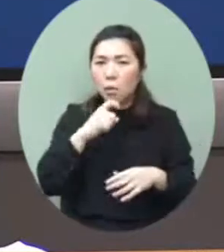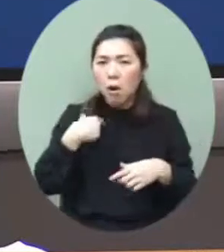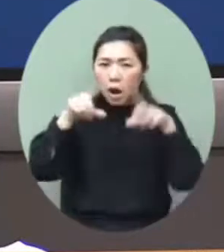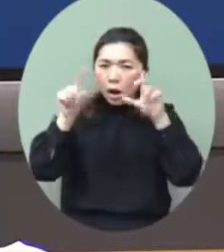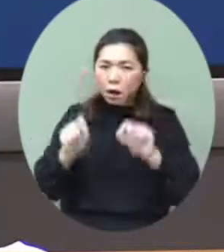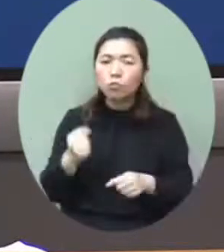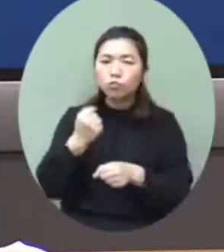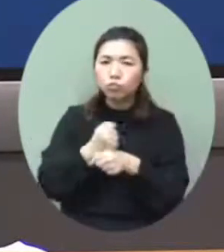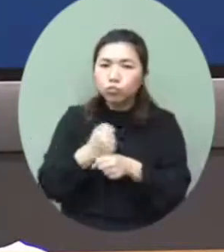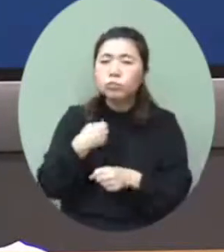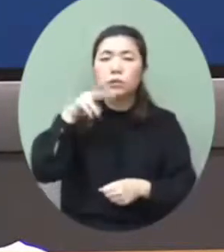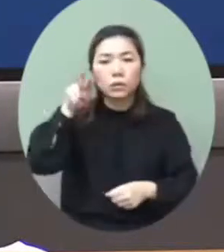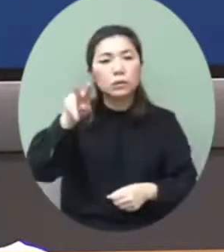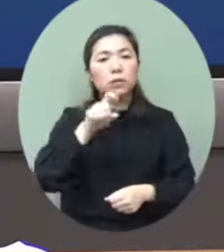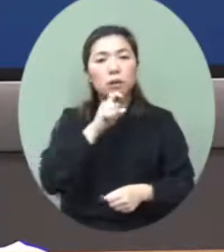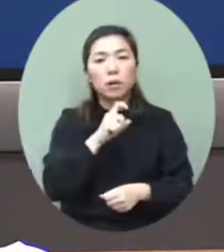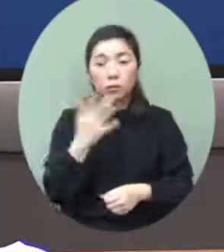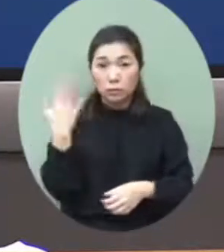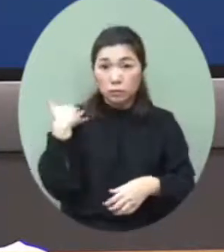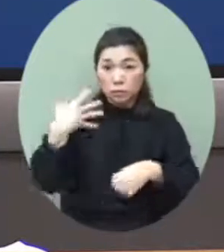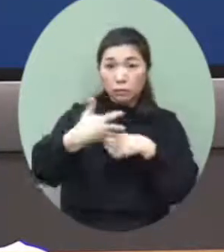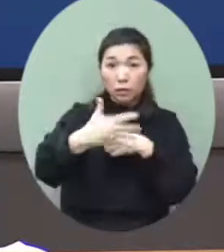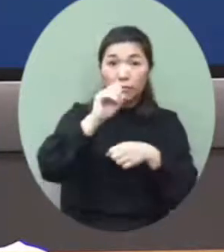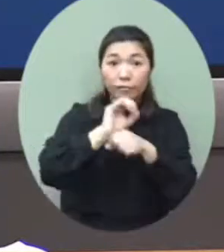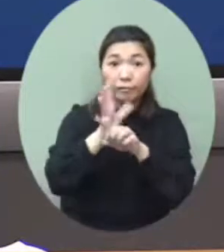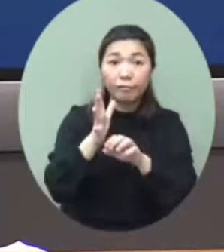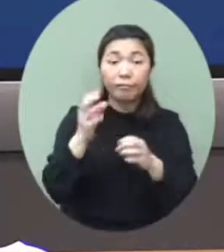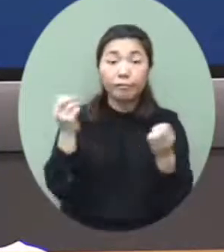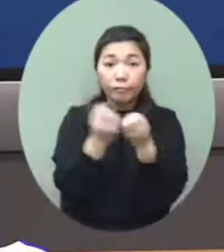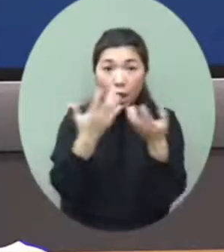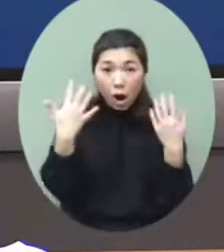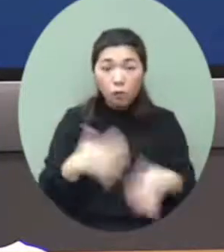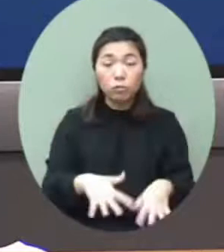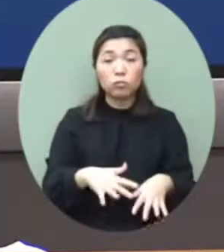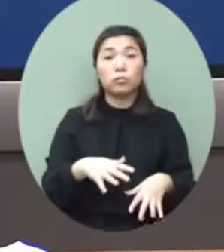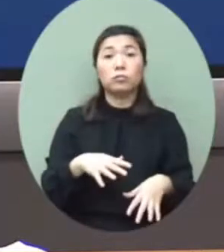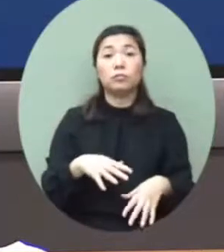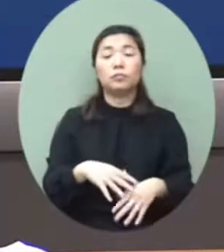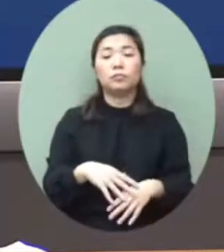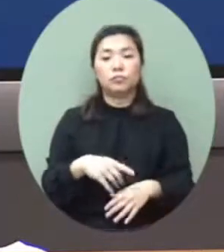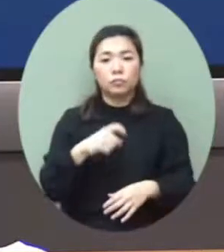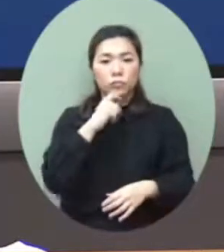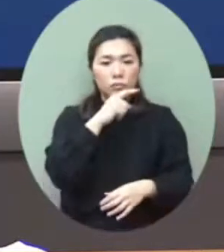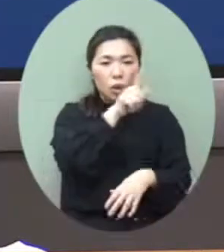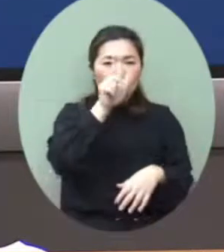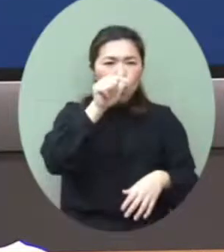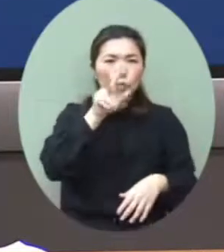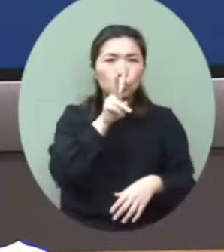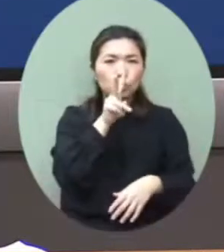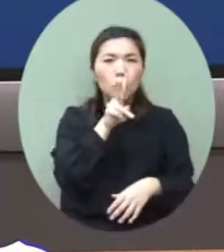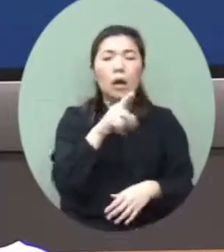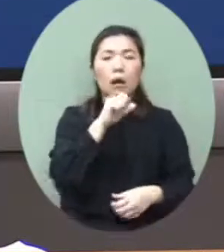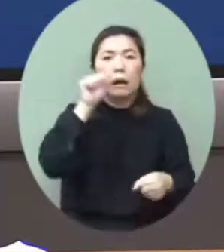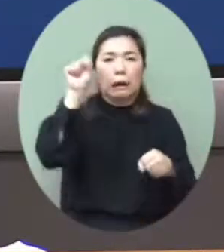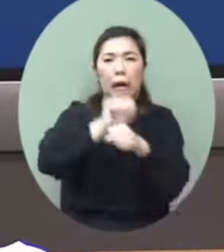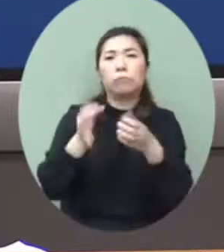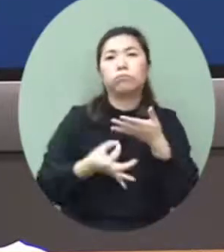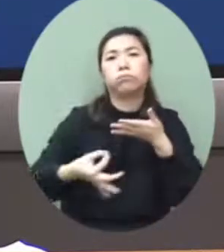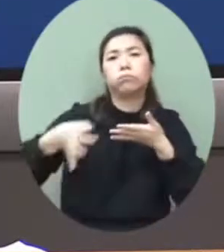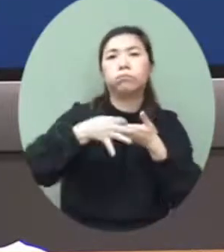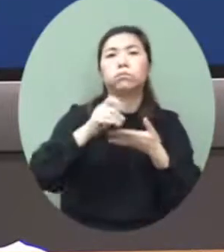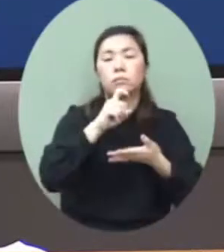University of Hong Kong. I visited the HKU laboratories twice to find out about their work. Since the fifth wave of the pandemic